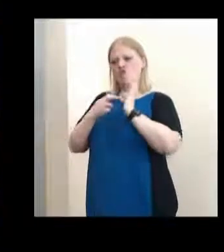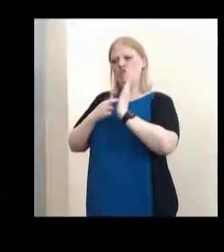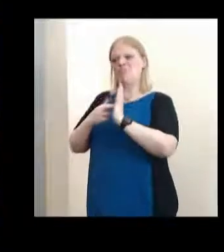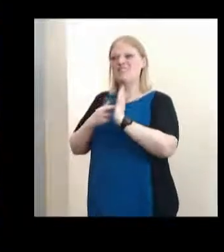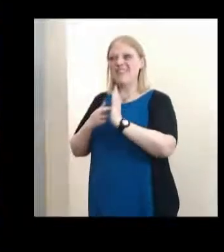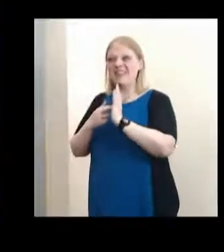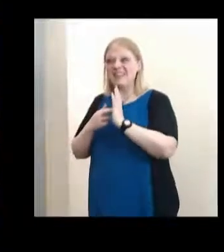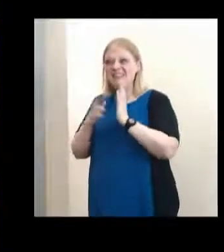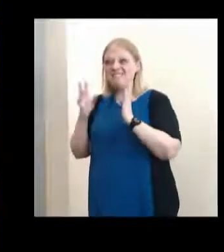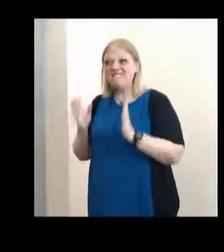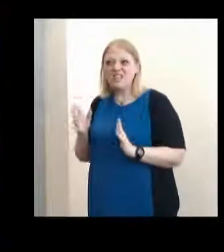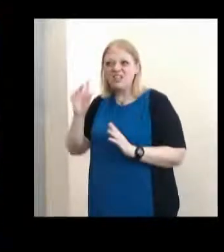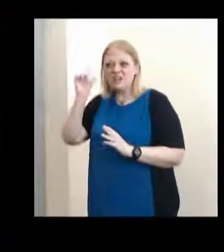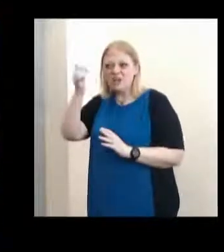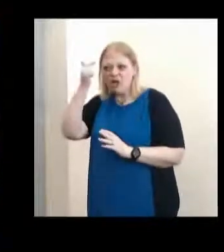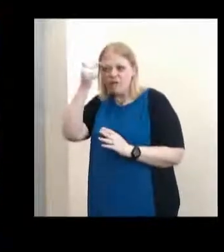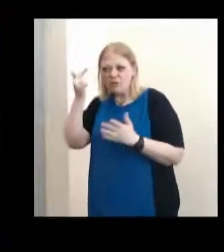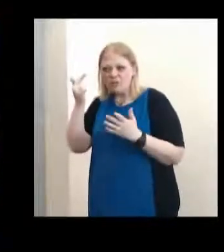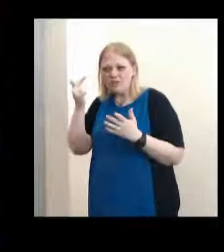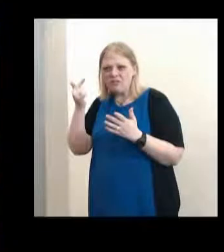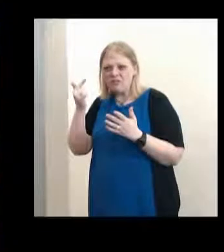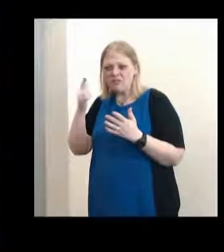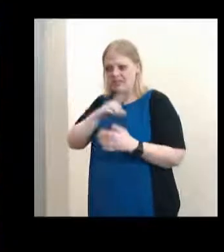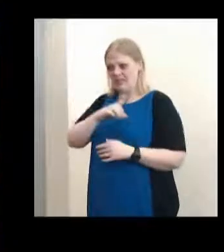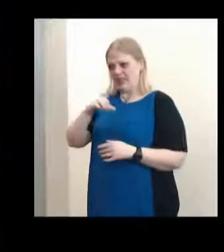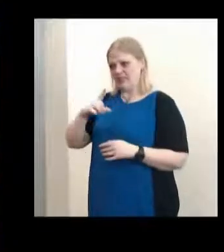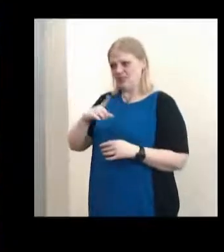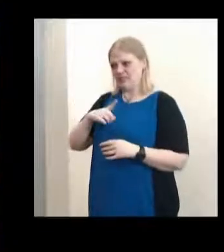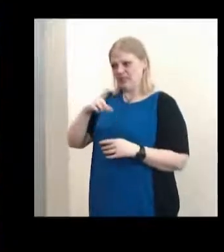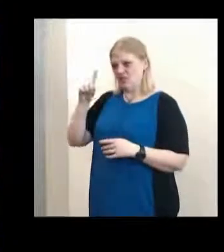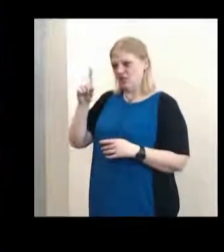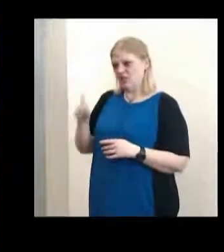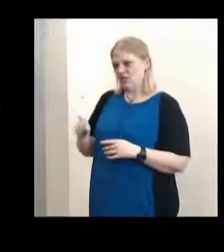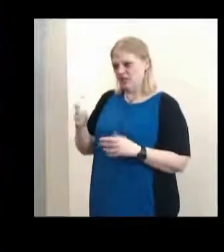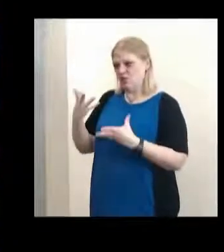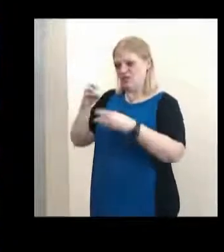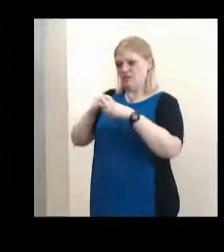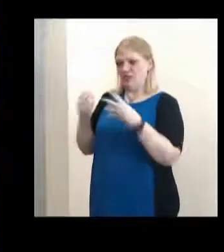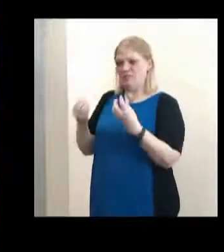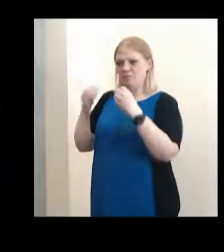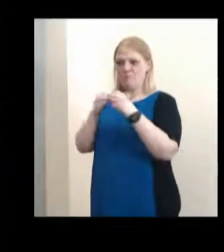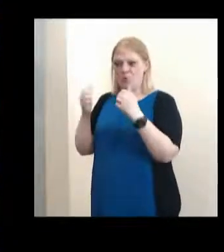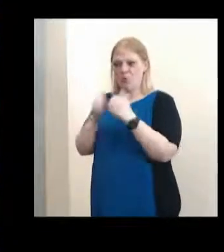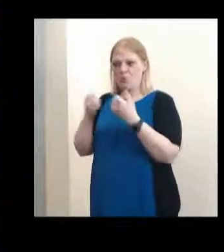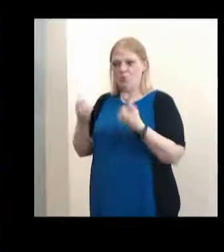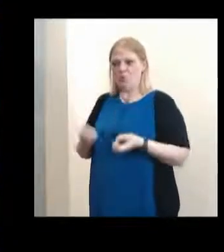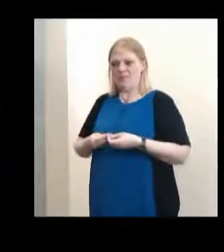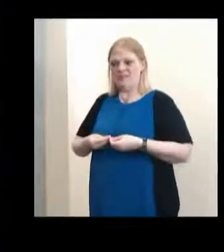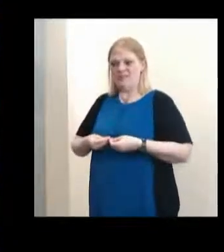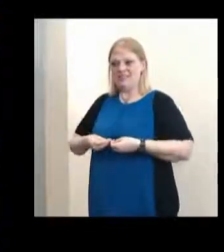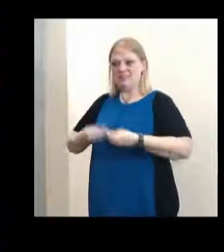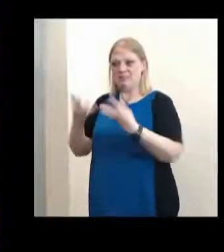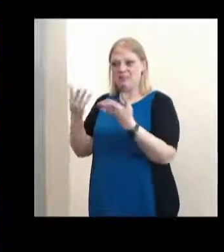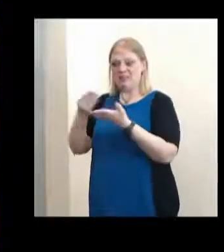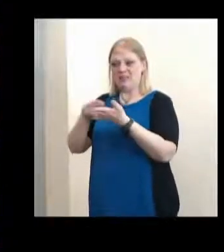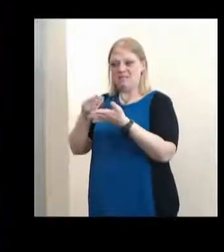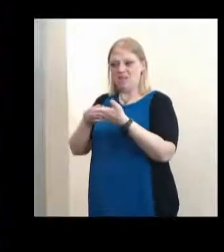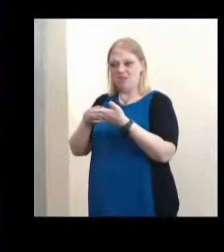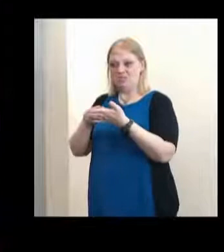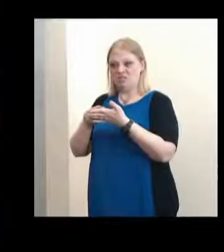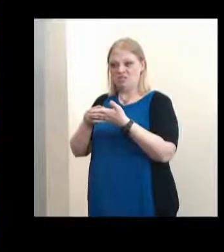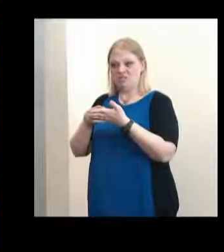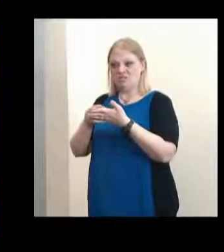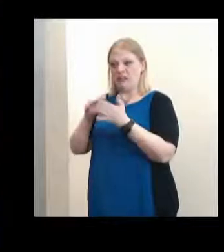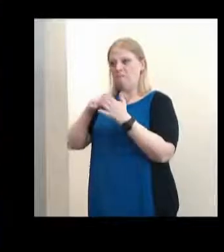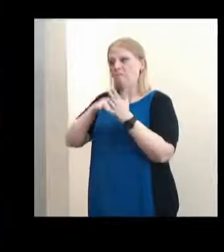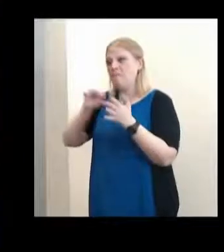government at this point, and that the legislature does need to be involved more with spending of the funds that are coming in,